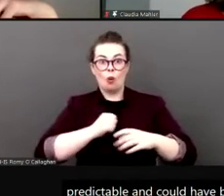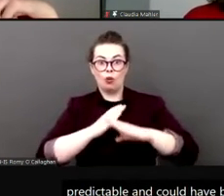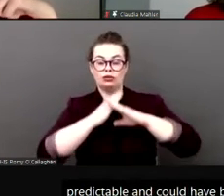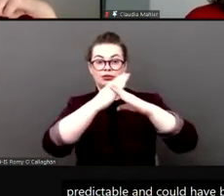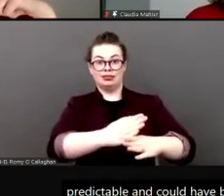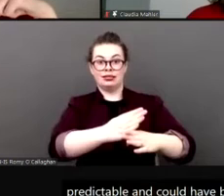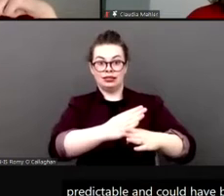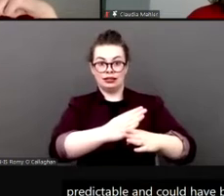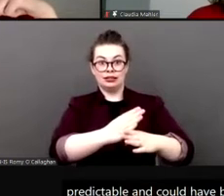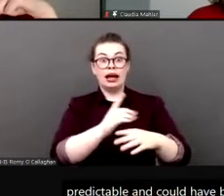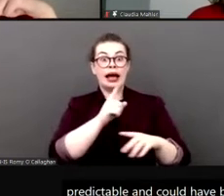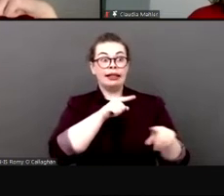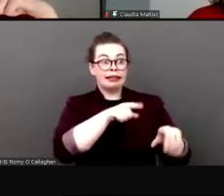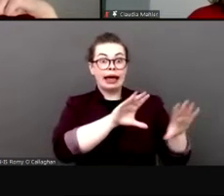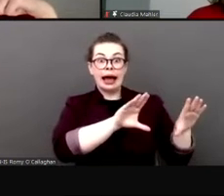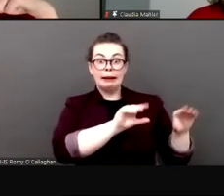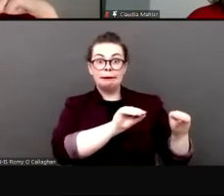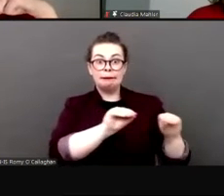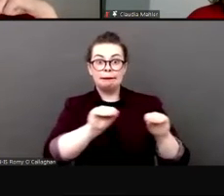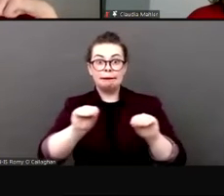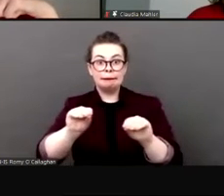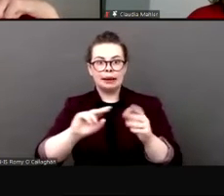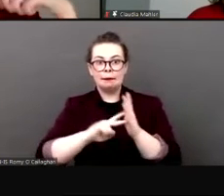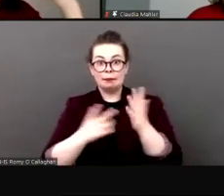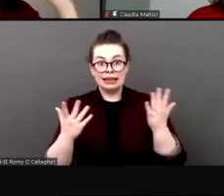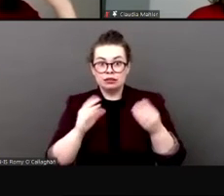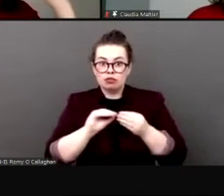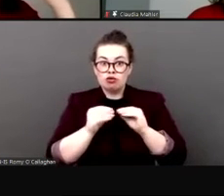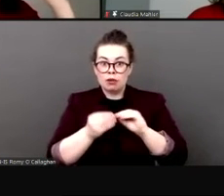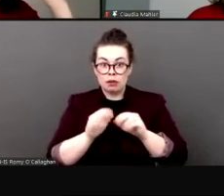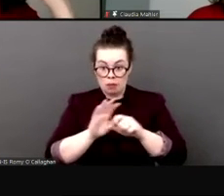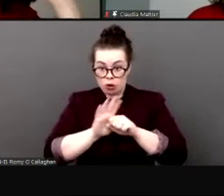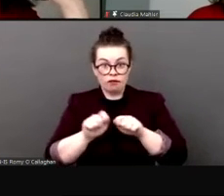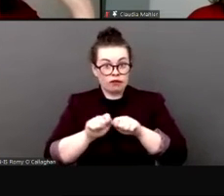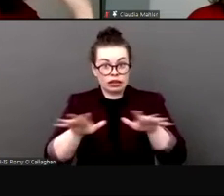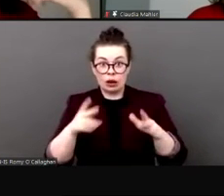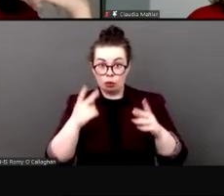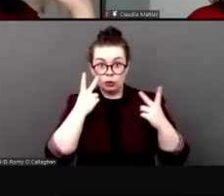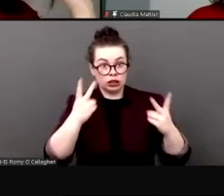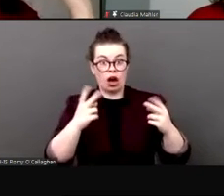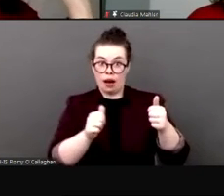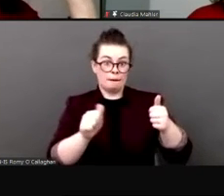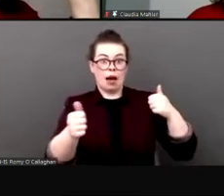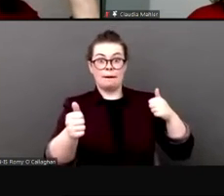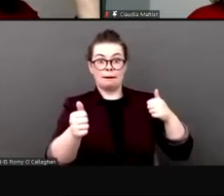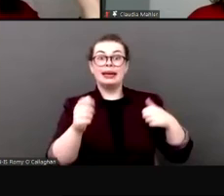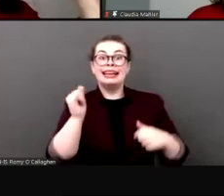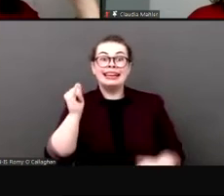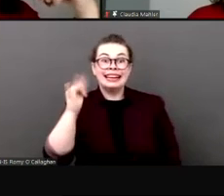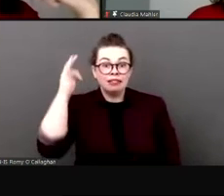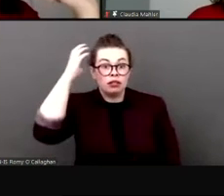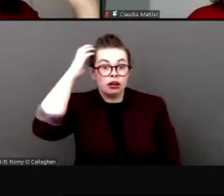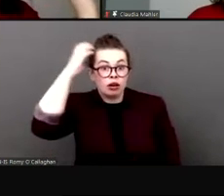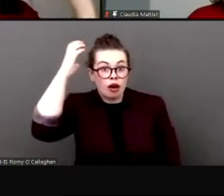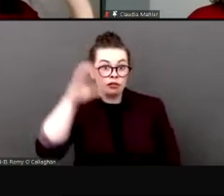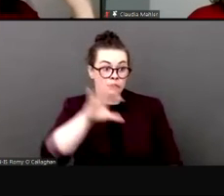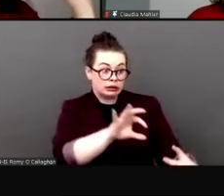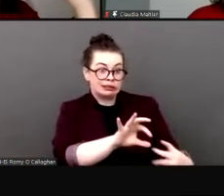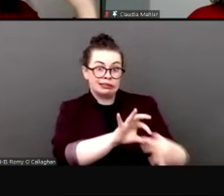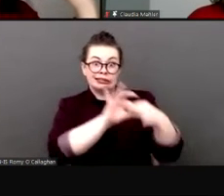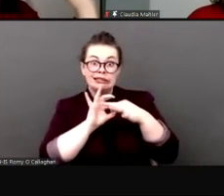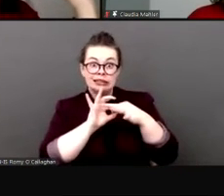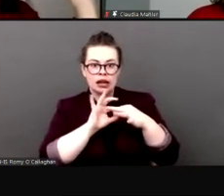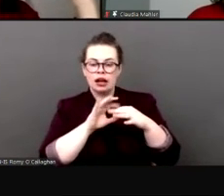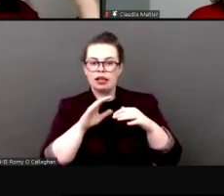side constraint on state practice. This is something that enriches and informs state practice for